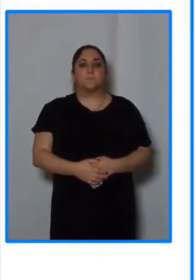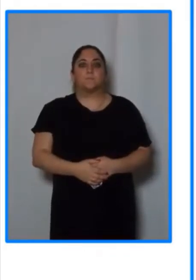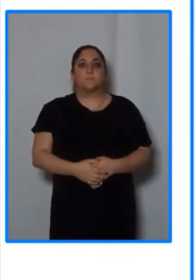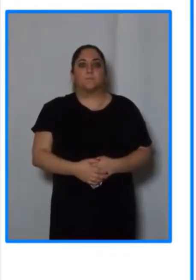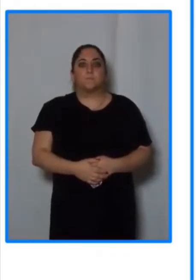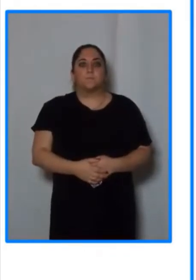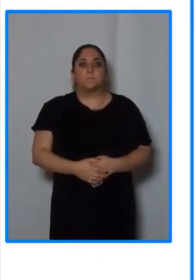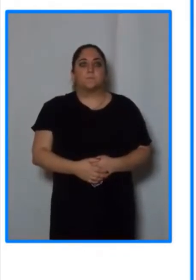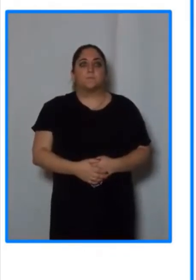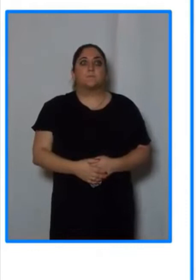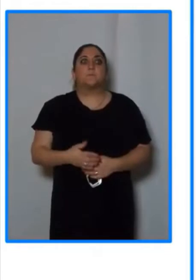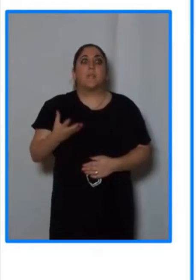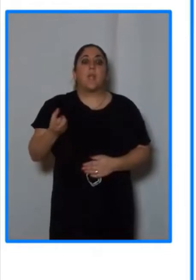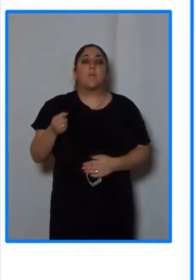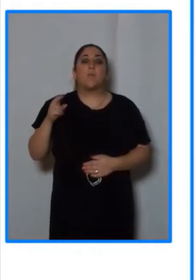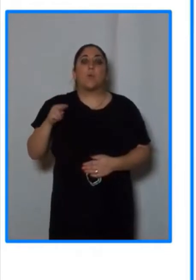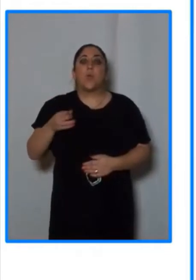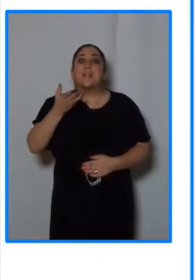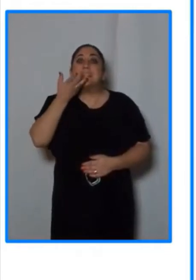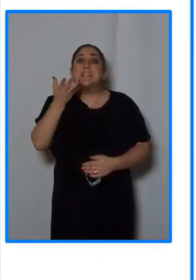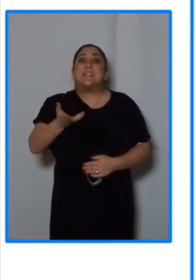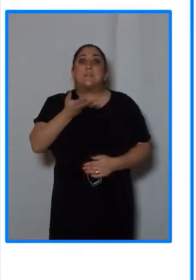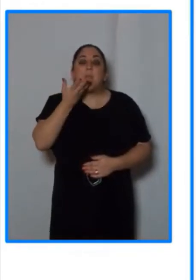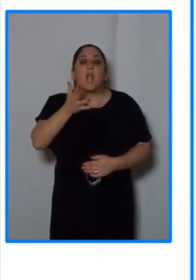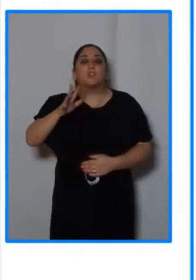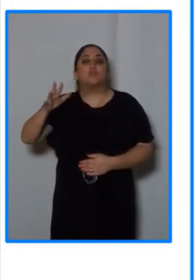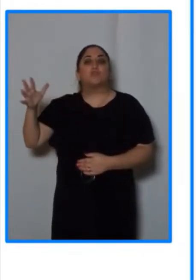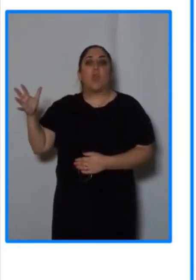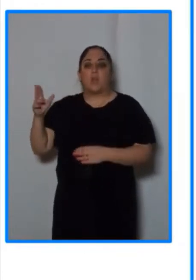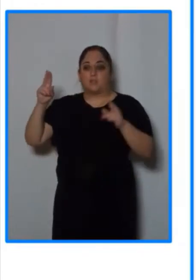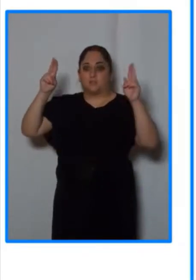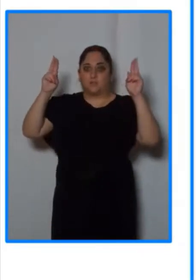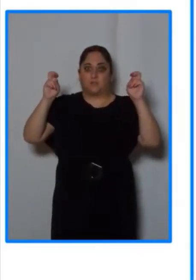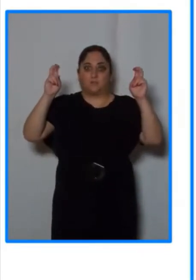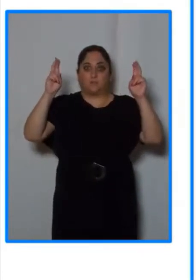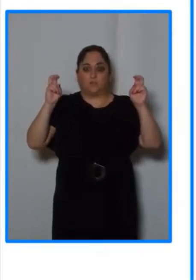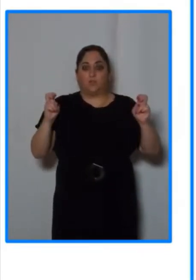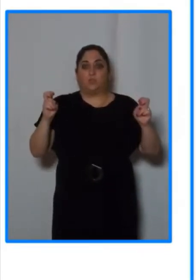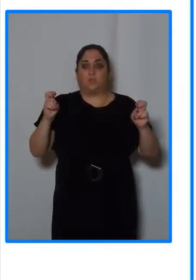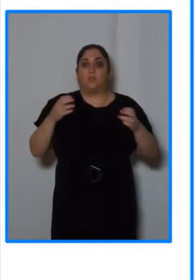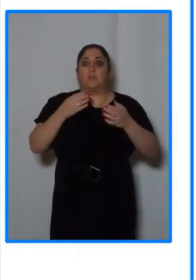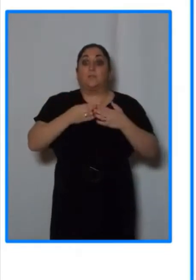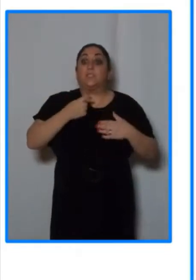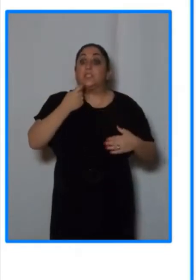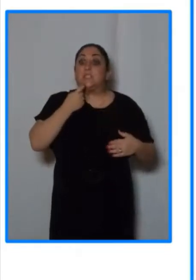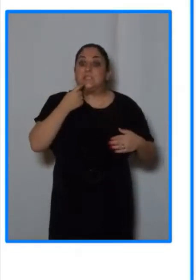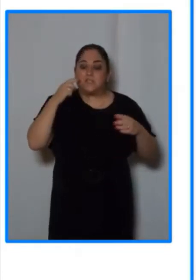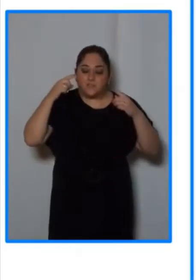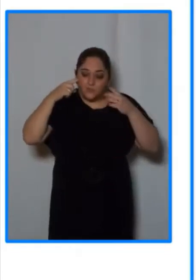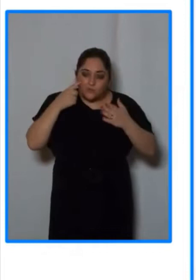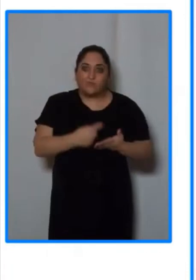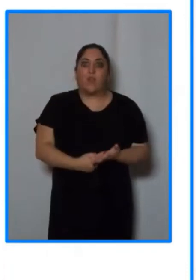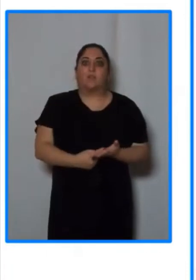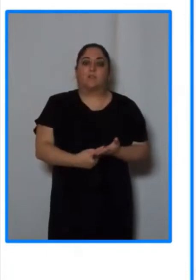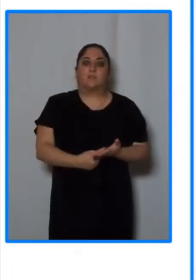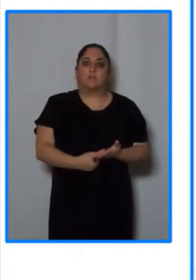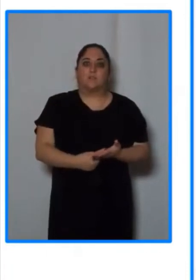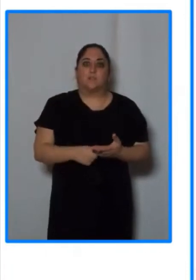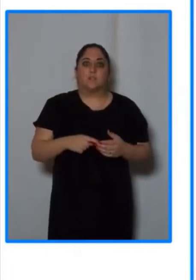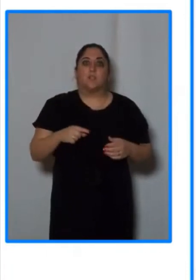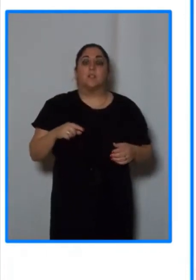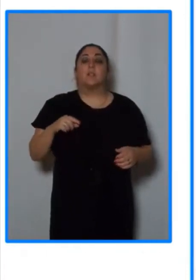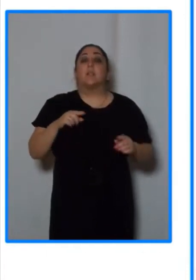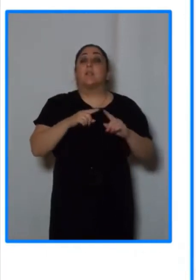Then we have clear descriptive headings on a website. They are great for search engine optimization, but headings just don't have